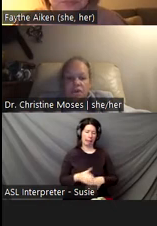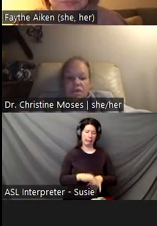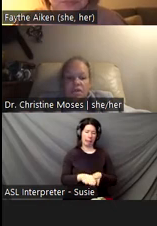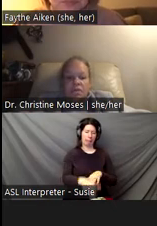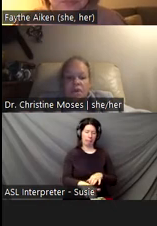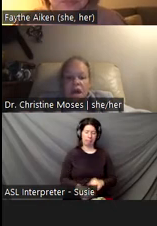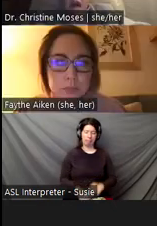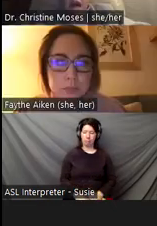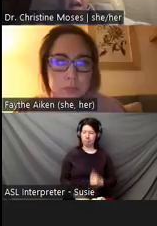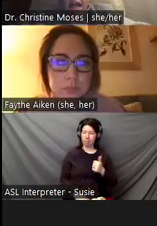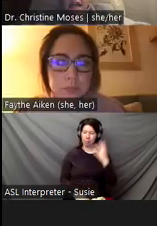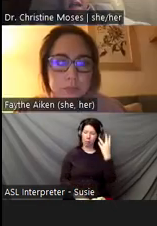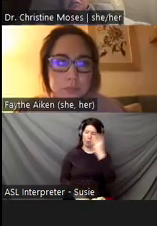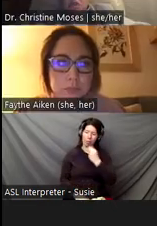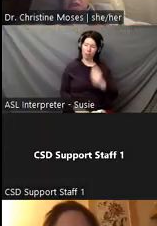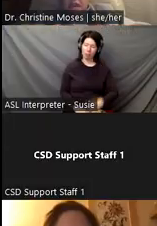Beautiful.